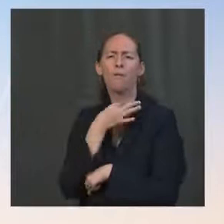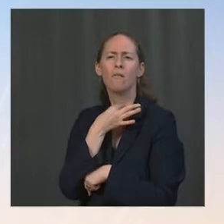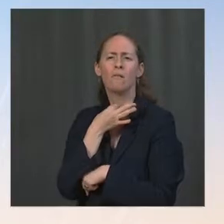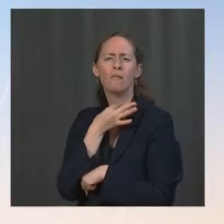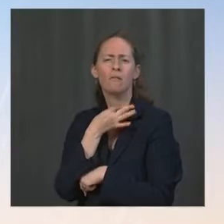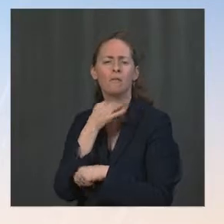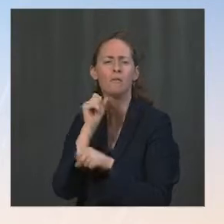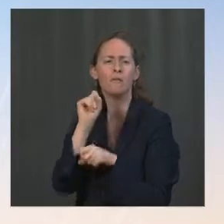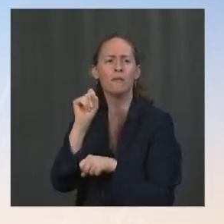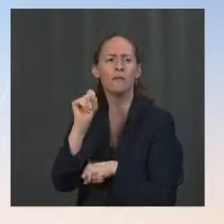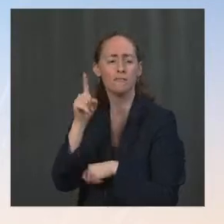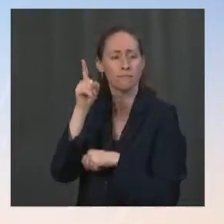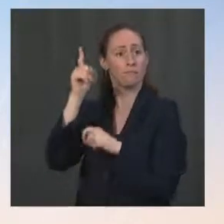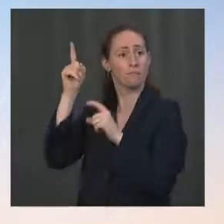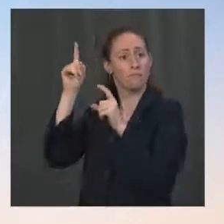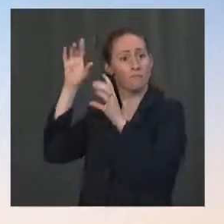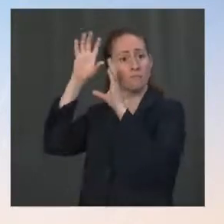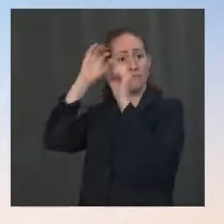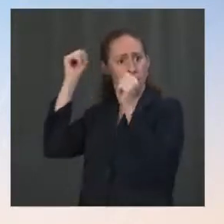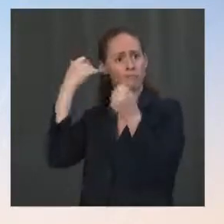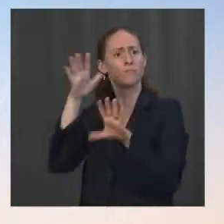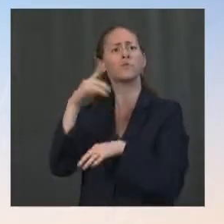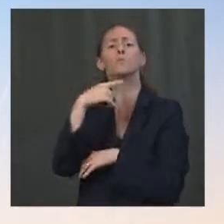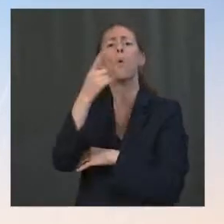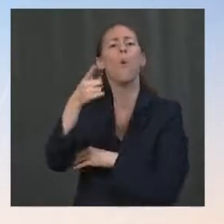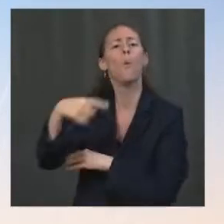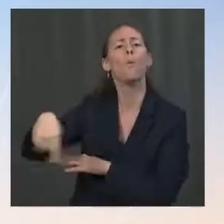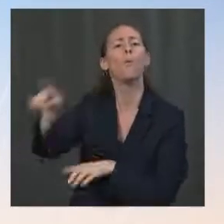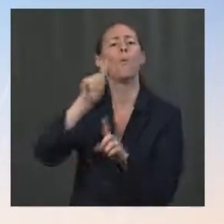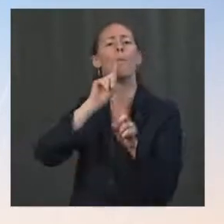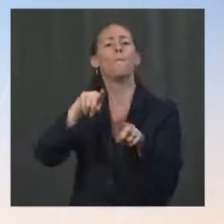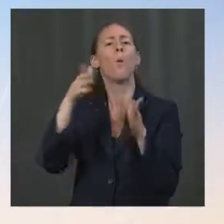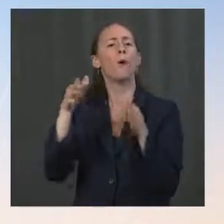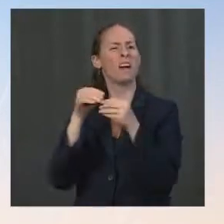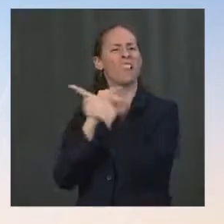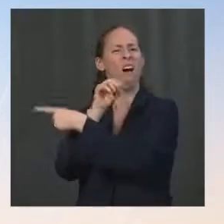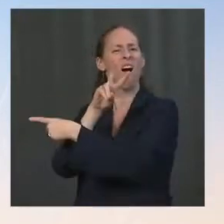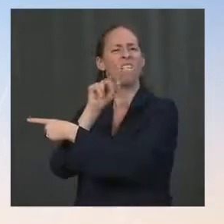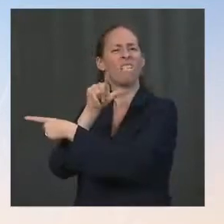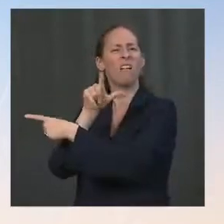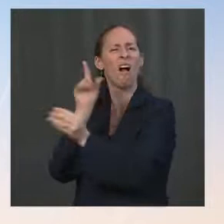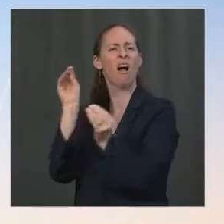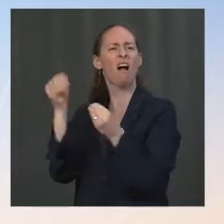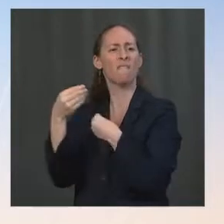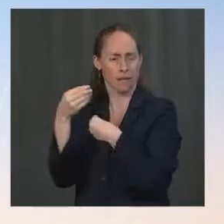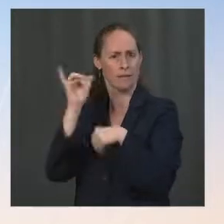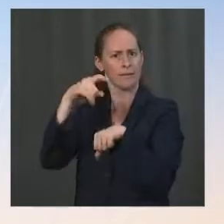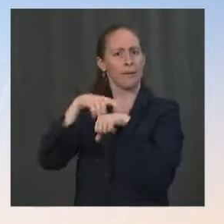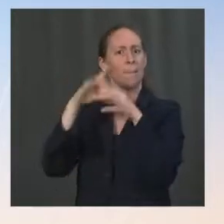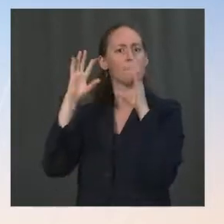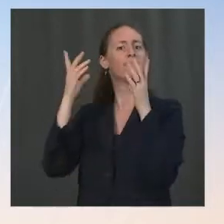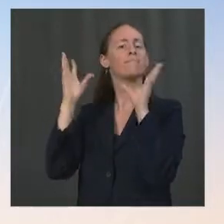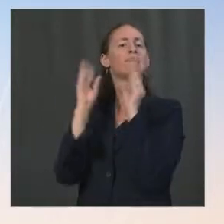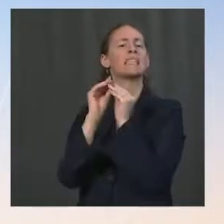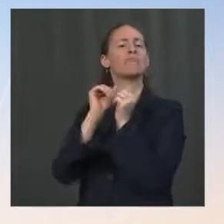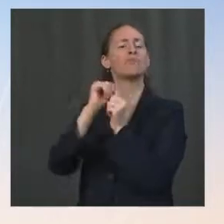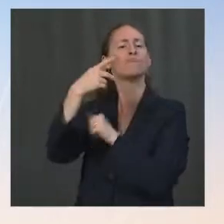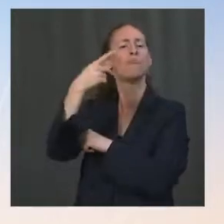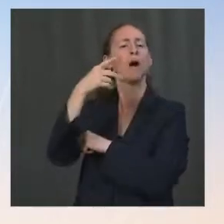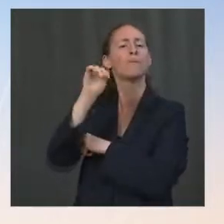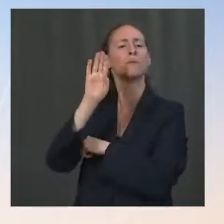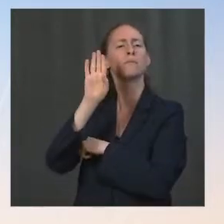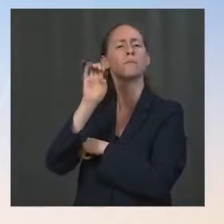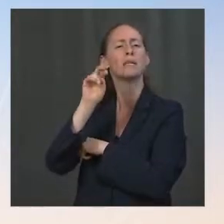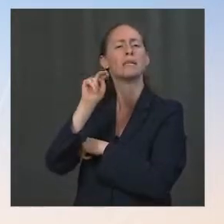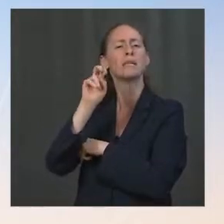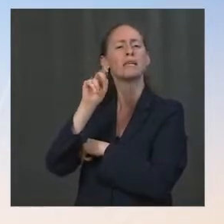Office during his meeting with the Prime Minister, they talked to Dr. Fauci today about the prospect of giving booster